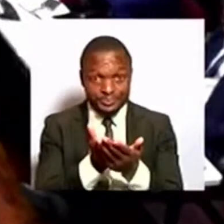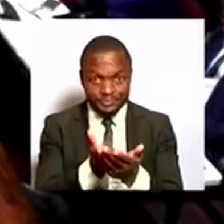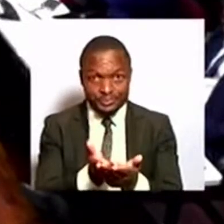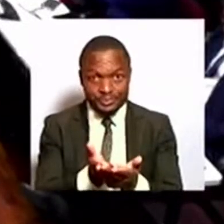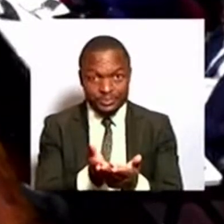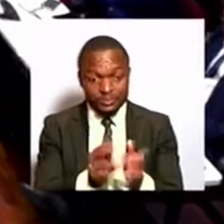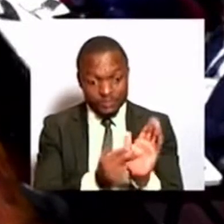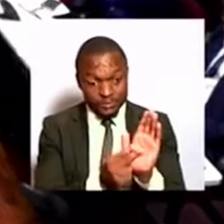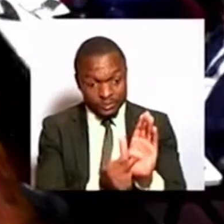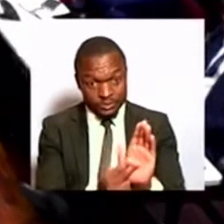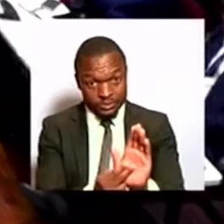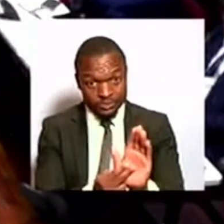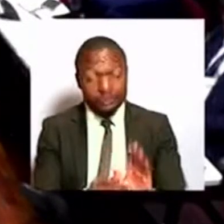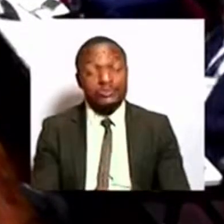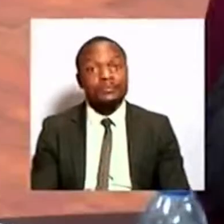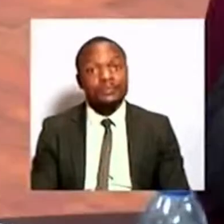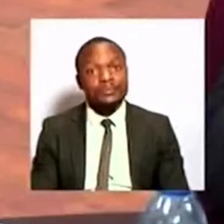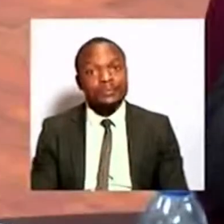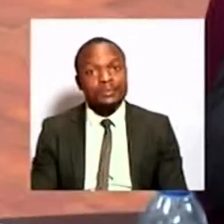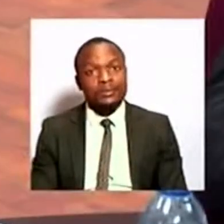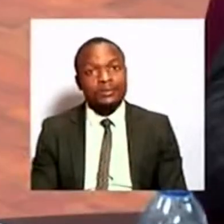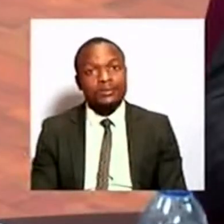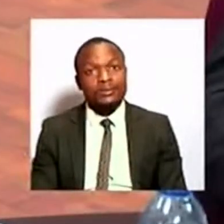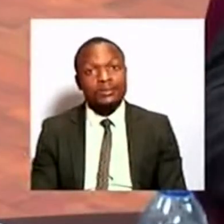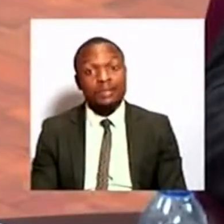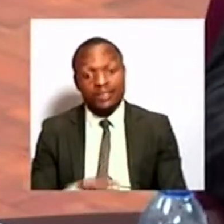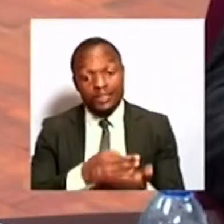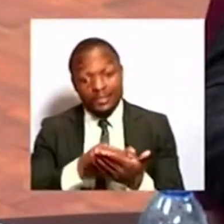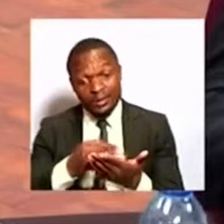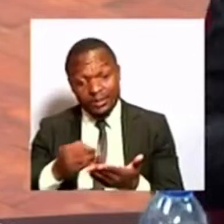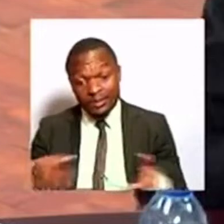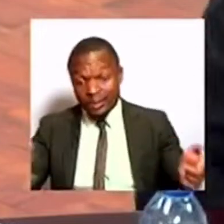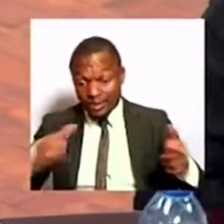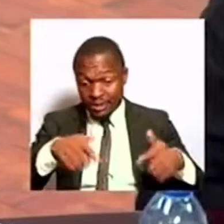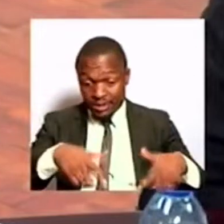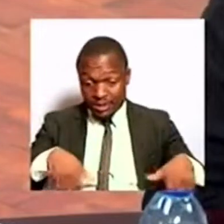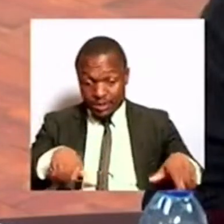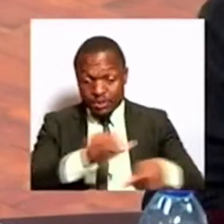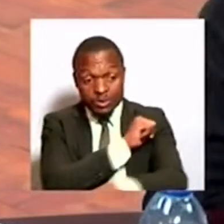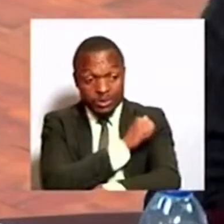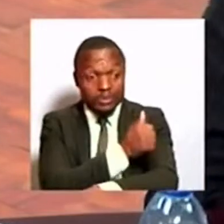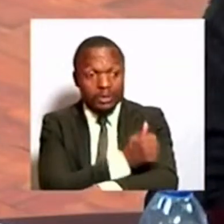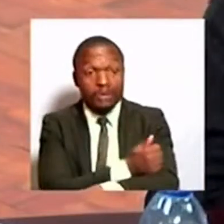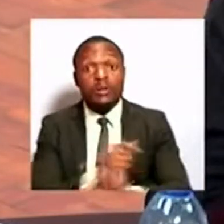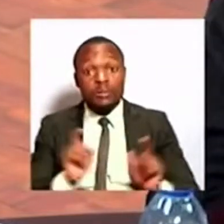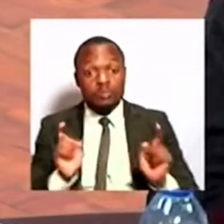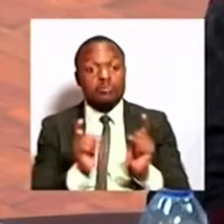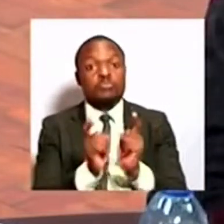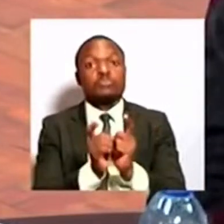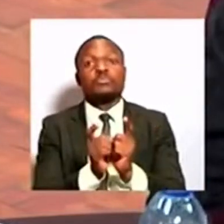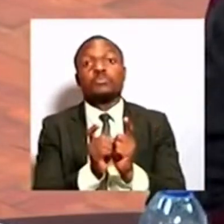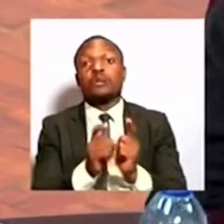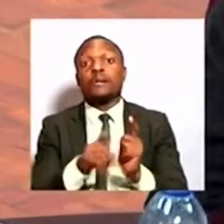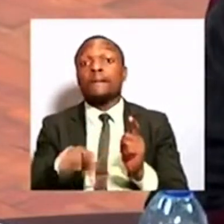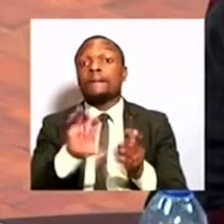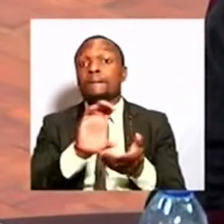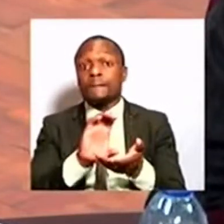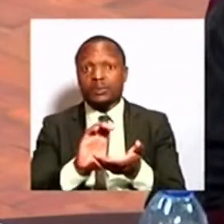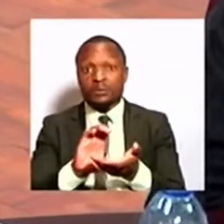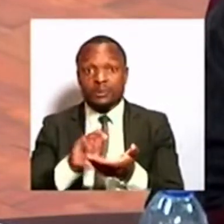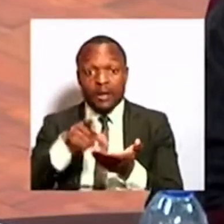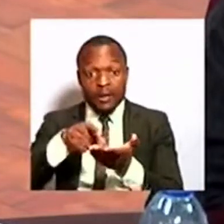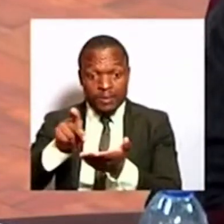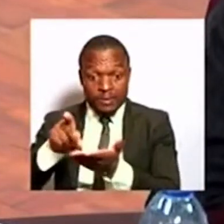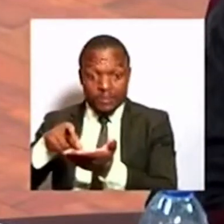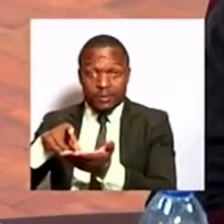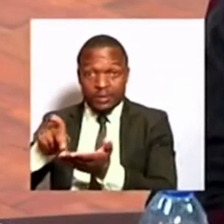have indicated that the failure by the local authority to meet the statutory obligation is